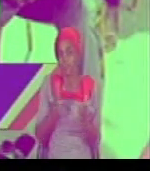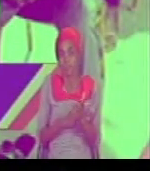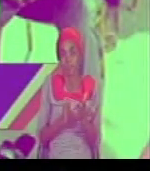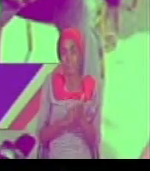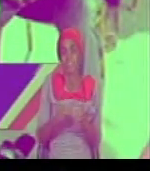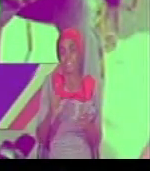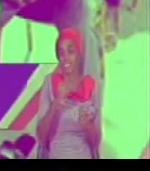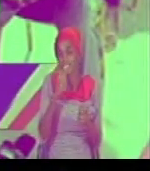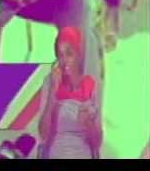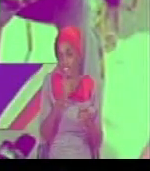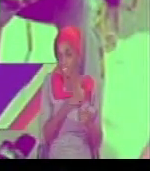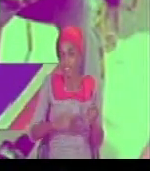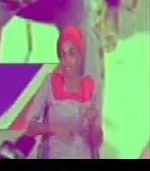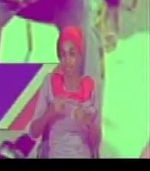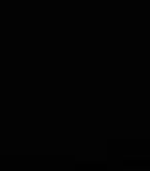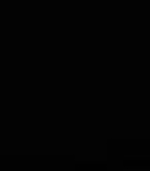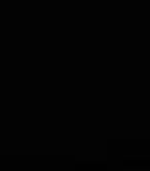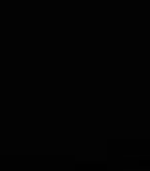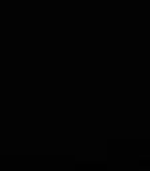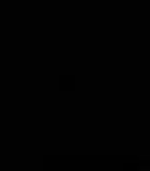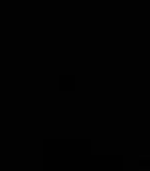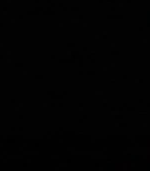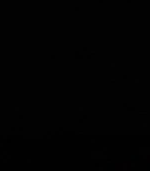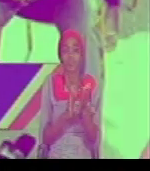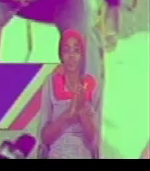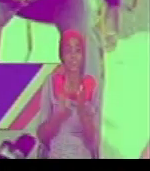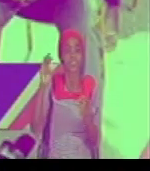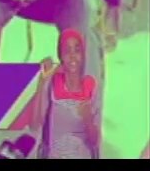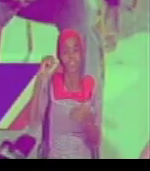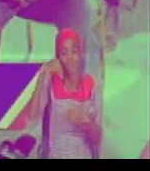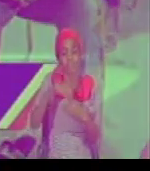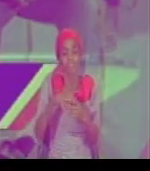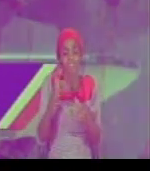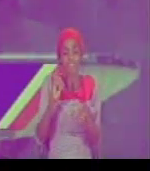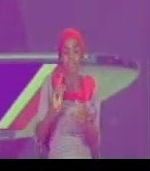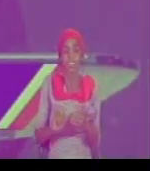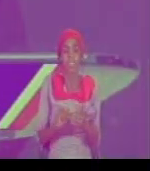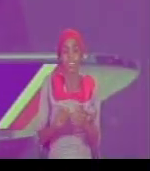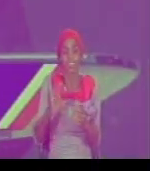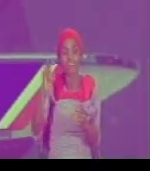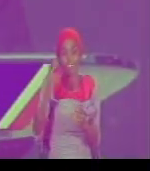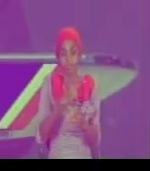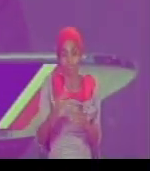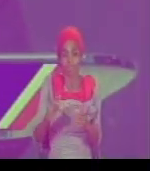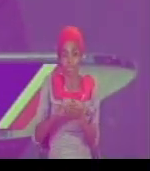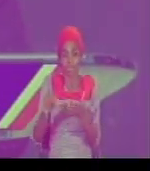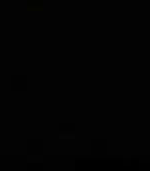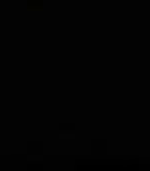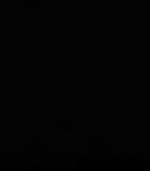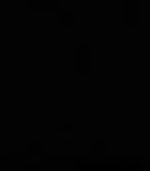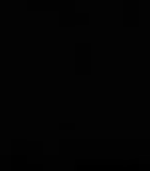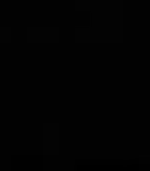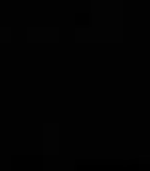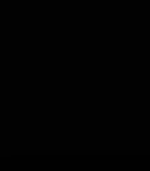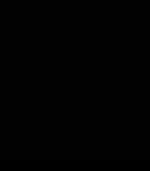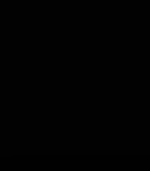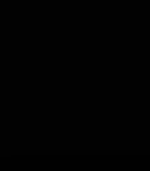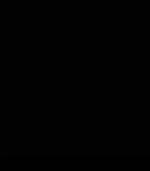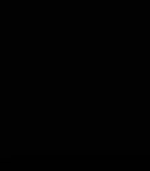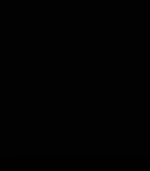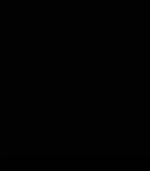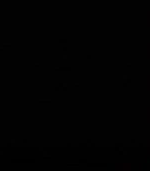Praise him in the heights. Verse 2 tells us, it says, praise ye him,